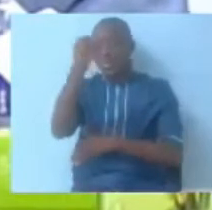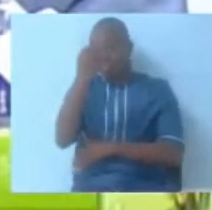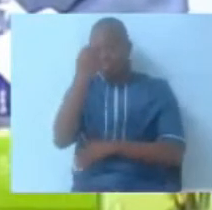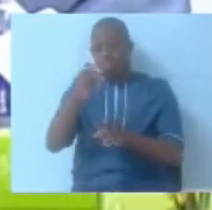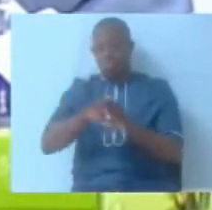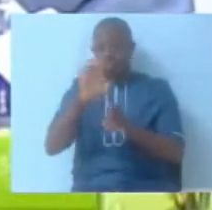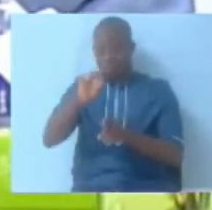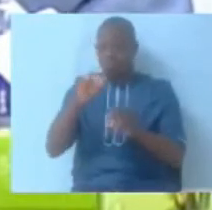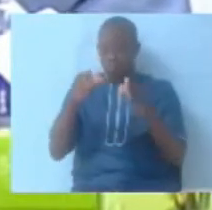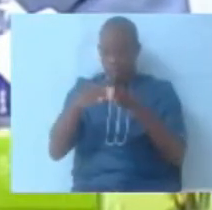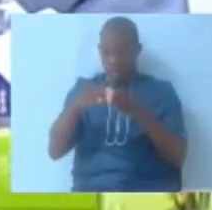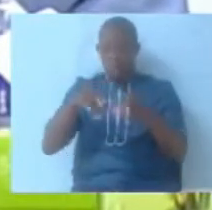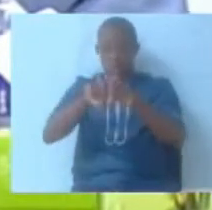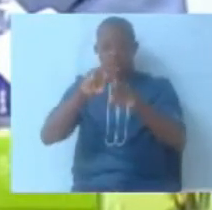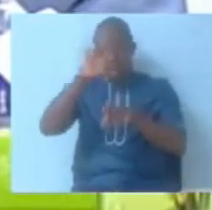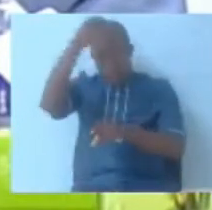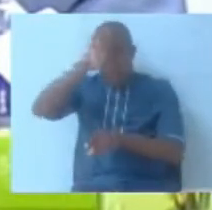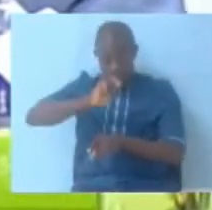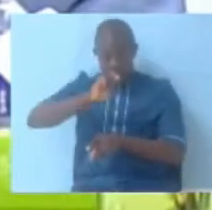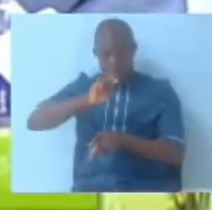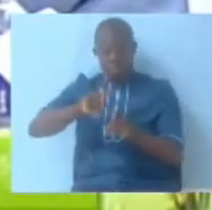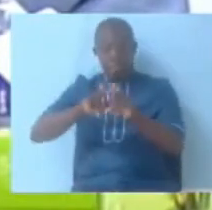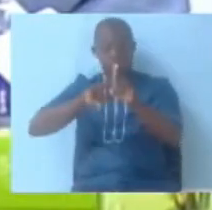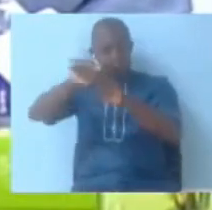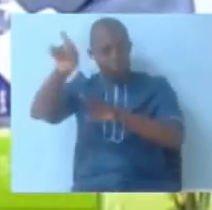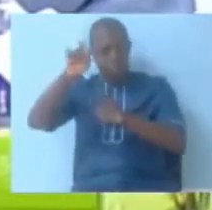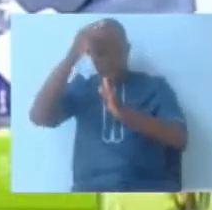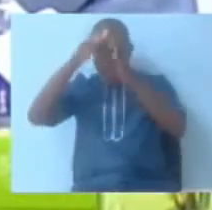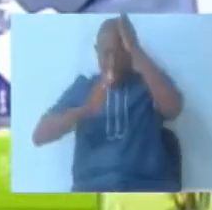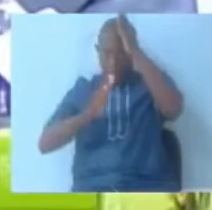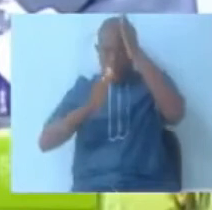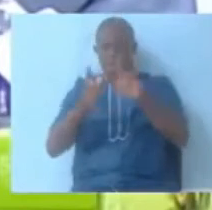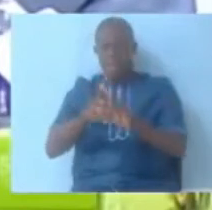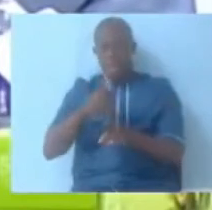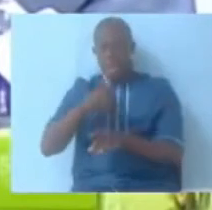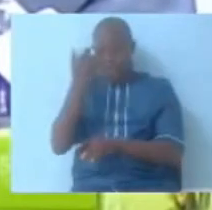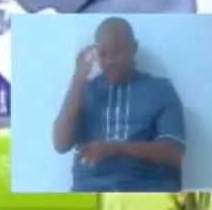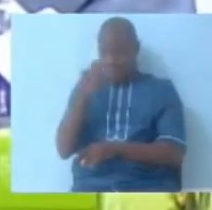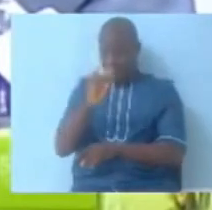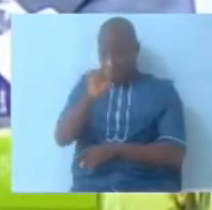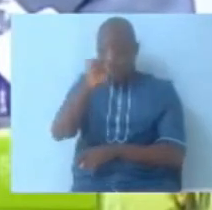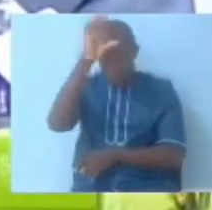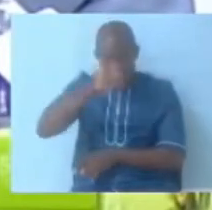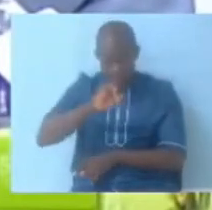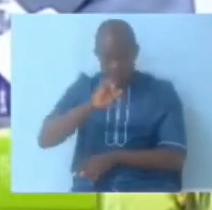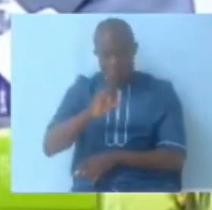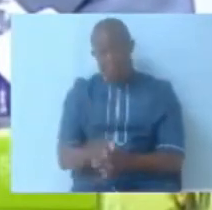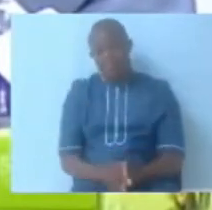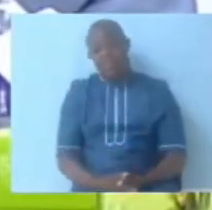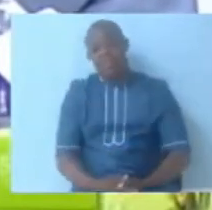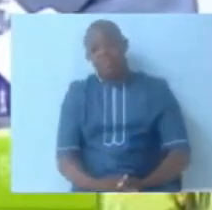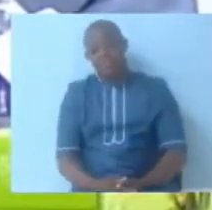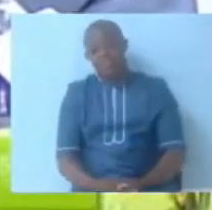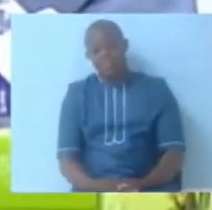with the army, if only you understand that psychology. Akoleata puru inim poliso liye kudu nyotema wala koleata